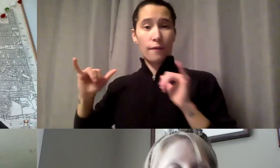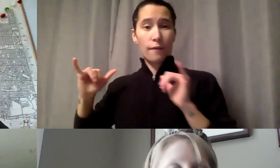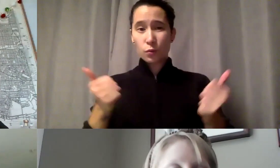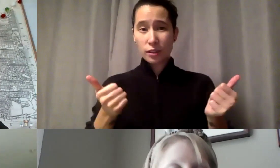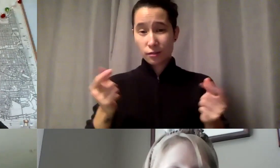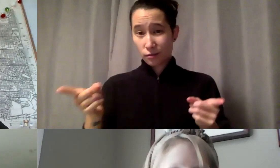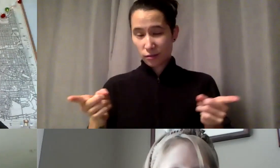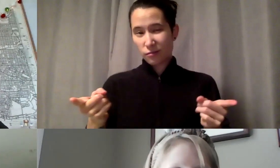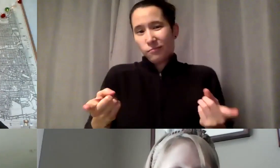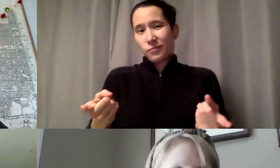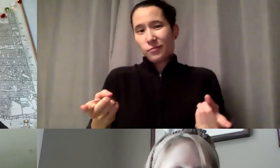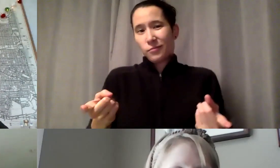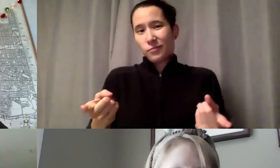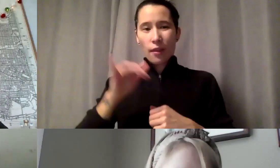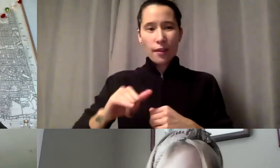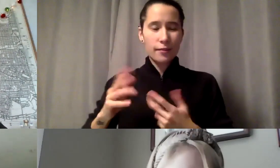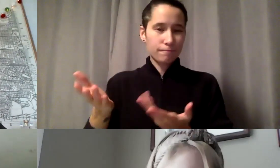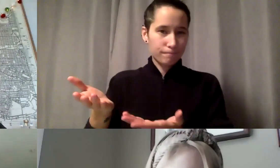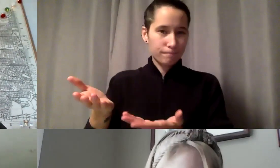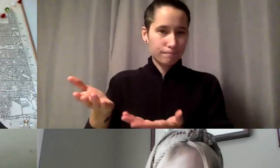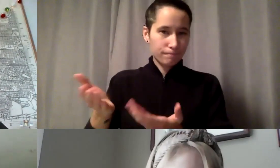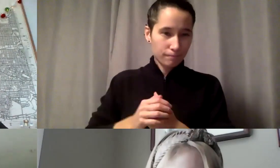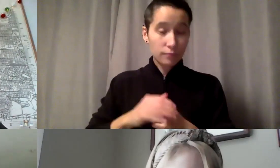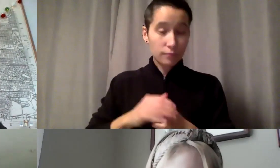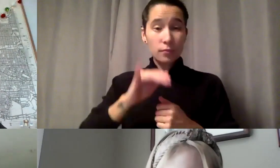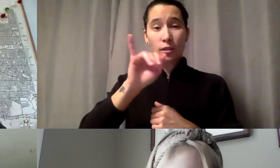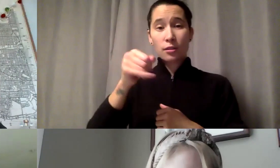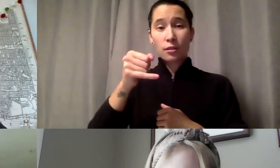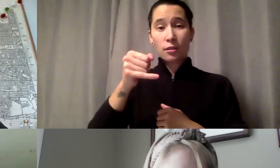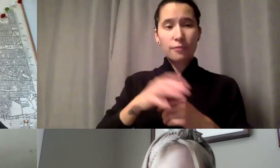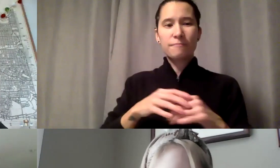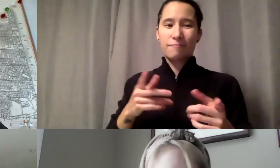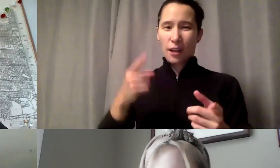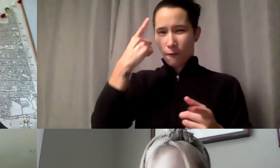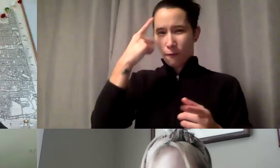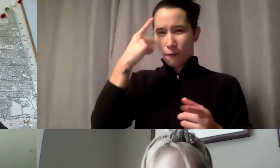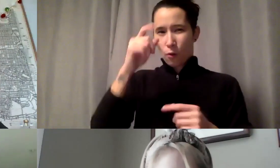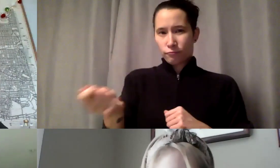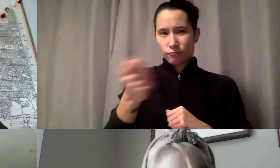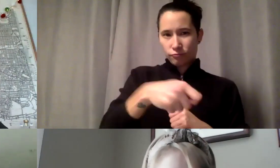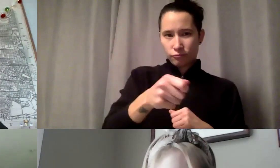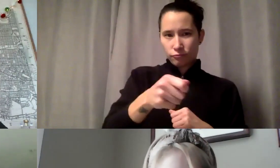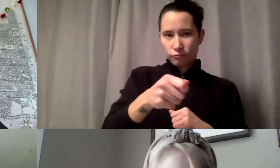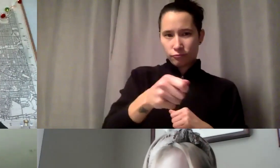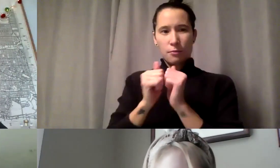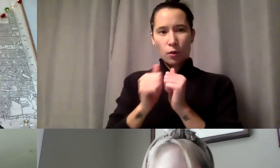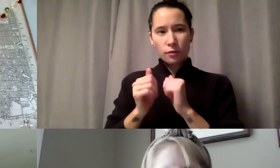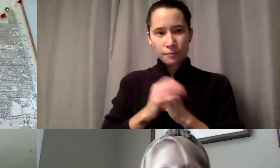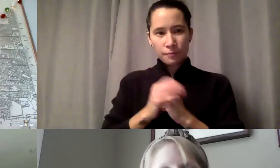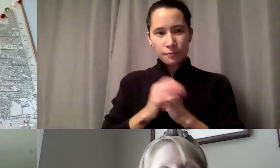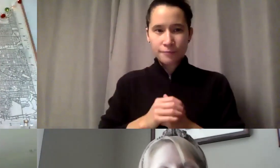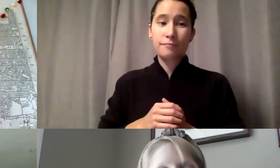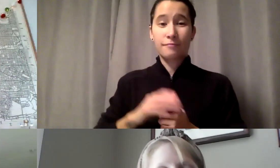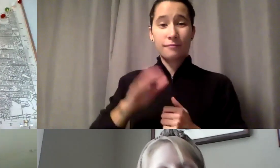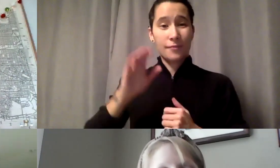be following? Yeah. So for racket sports, and I think this has been, it seems like every part of